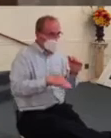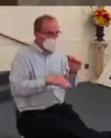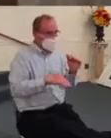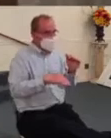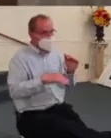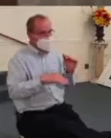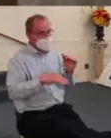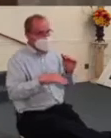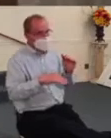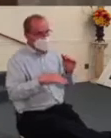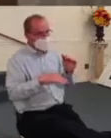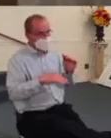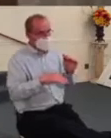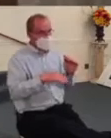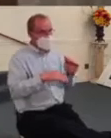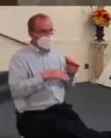work